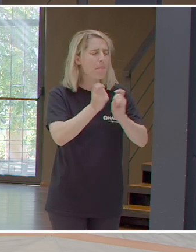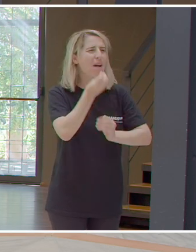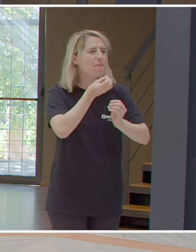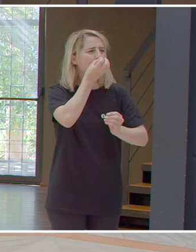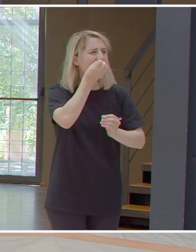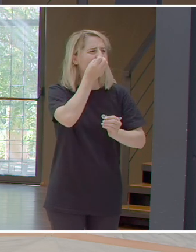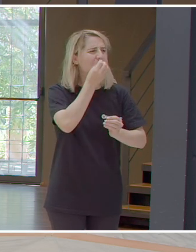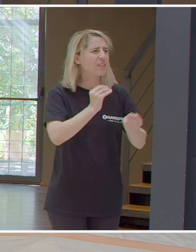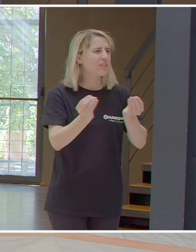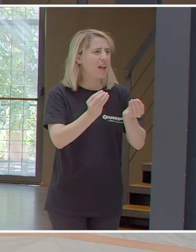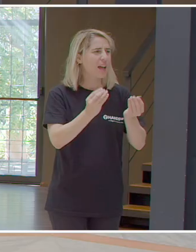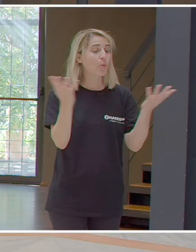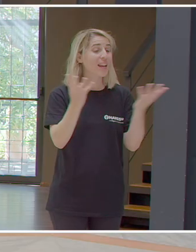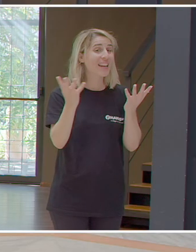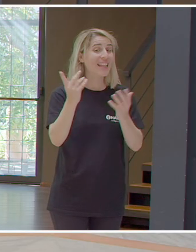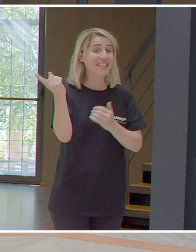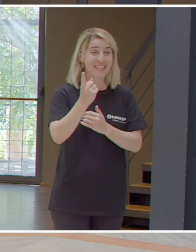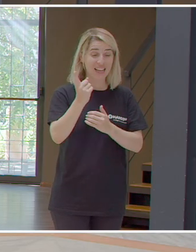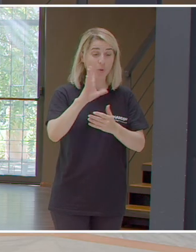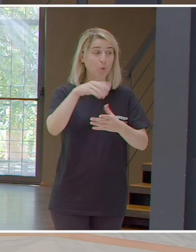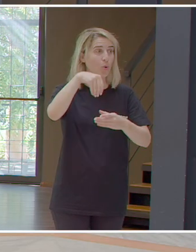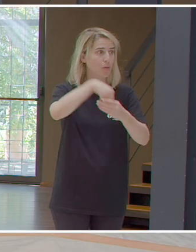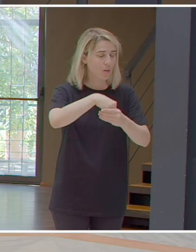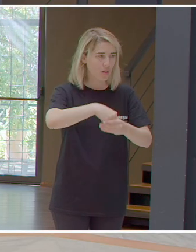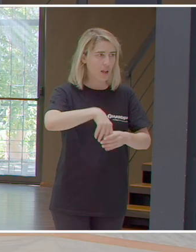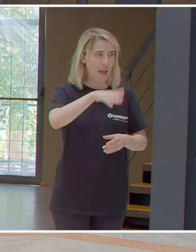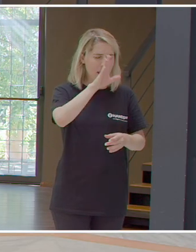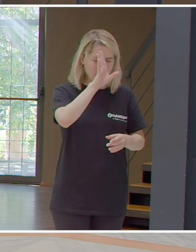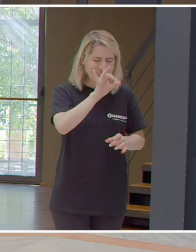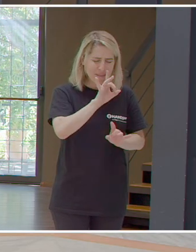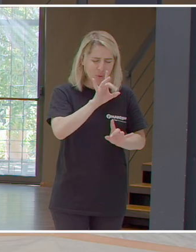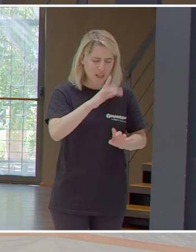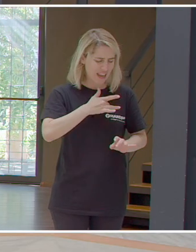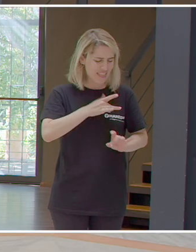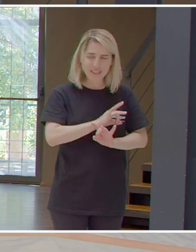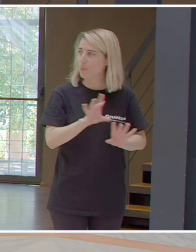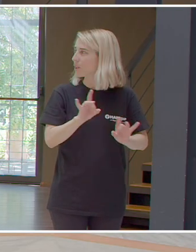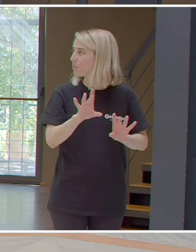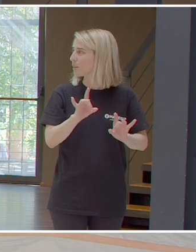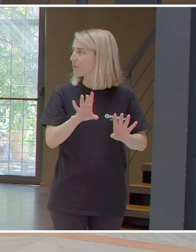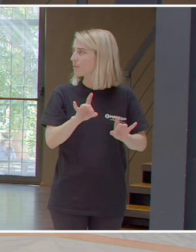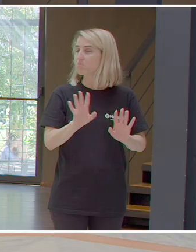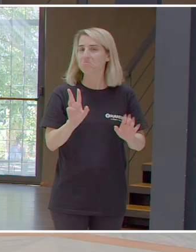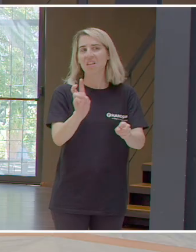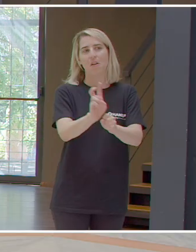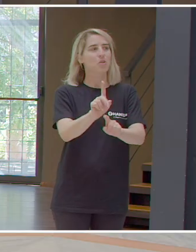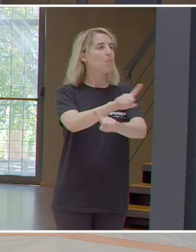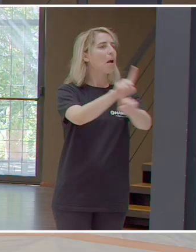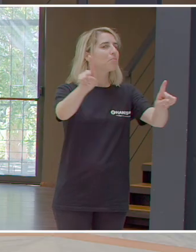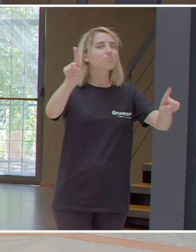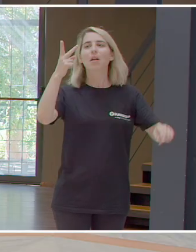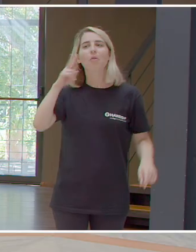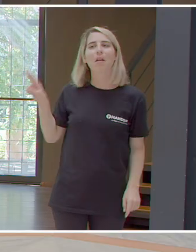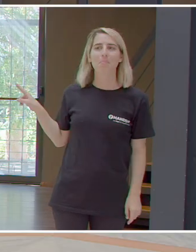99.4% of the participants had no cardiac events. Yeah, I'm just going to leave it like